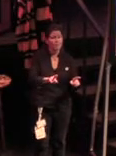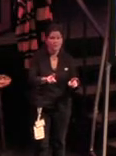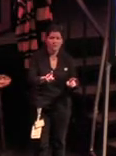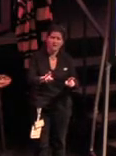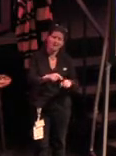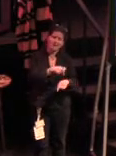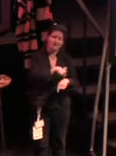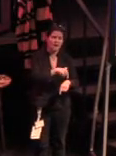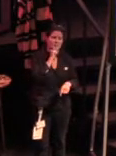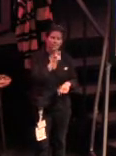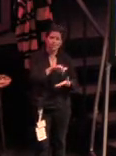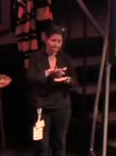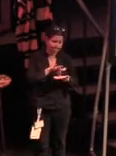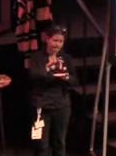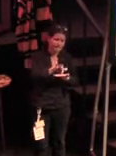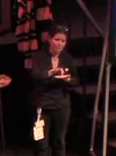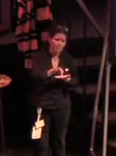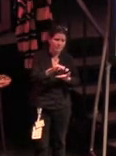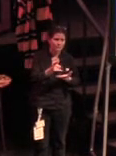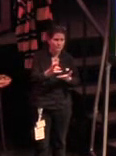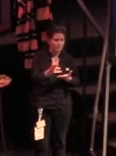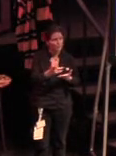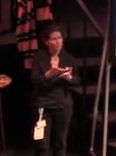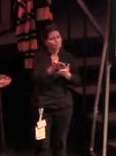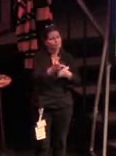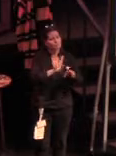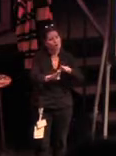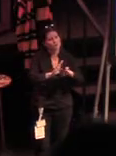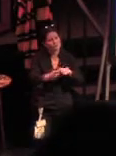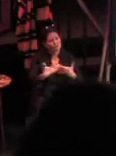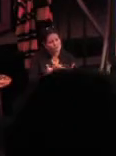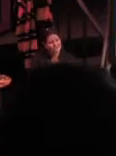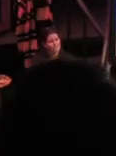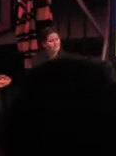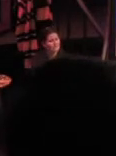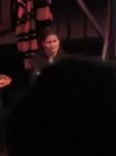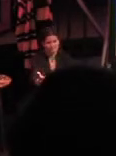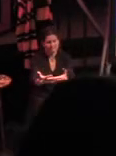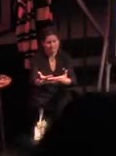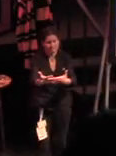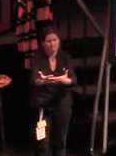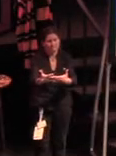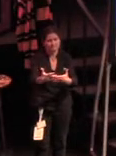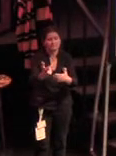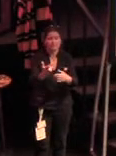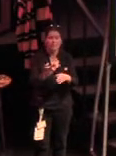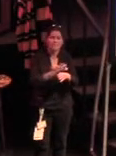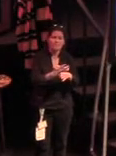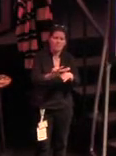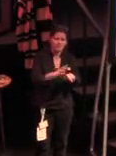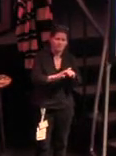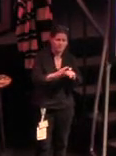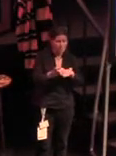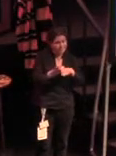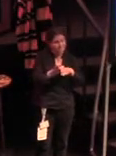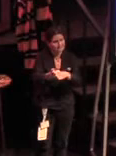10-week engagement, so it was a 4-week rehearsal and then a 6-week run. And when I joined the venue, they were